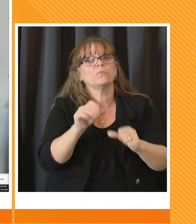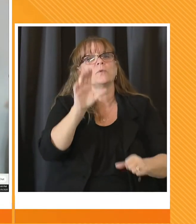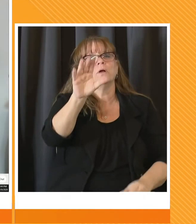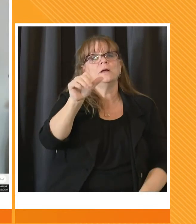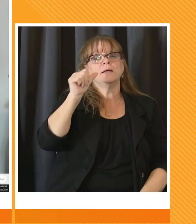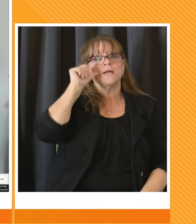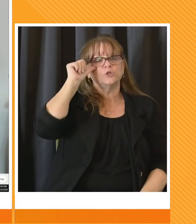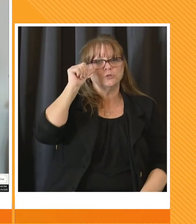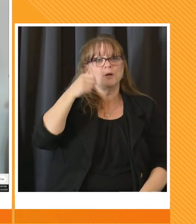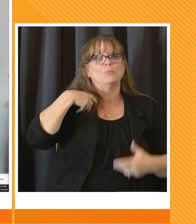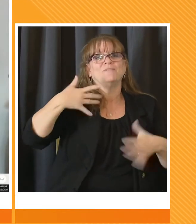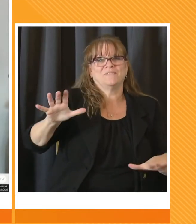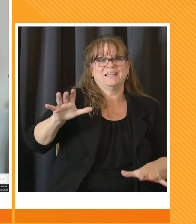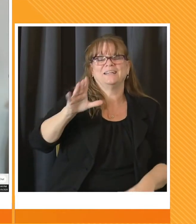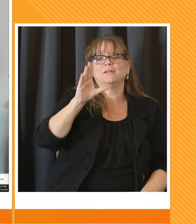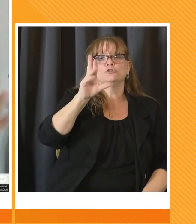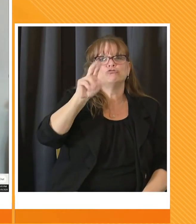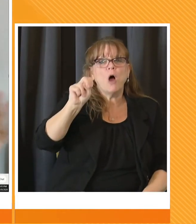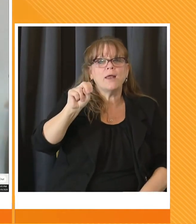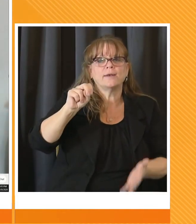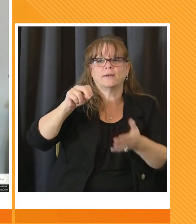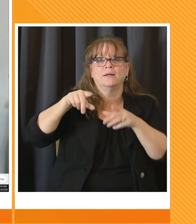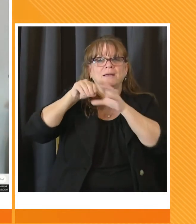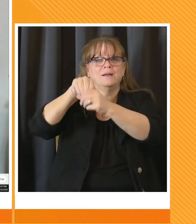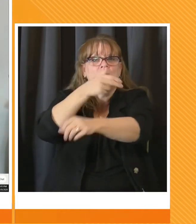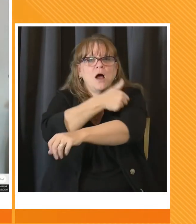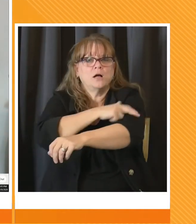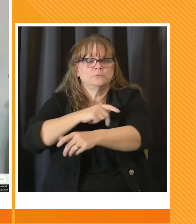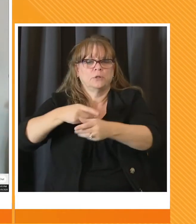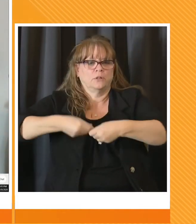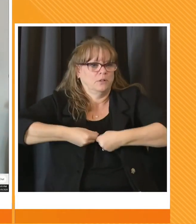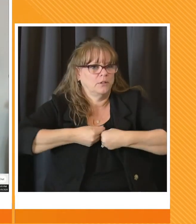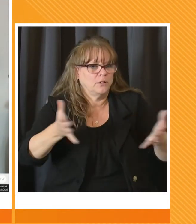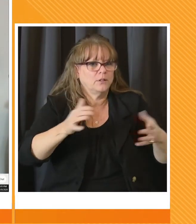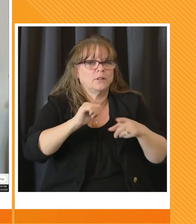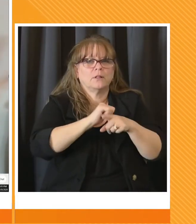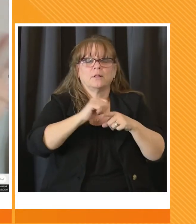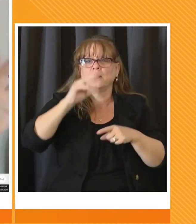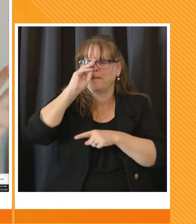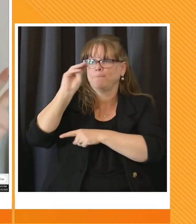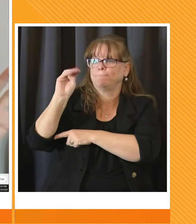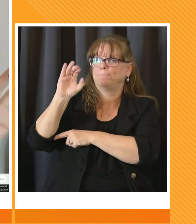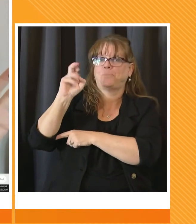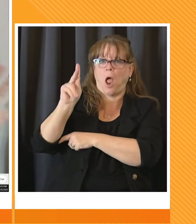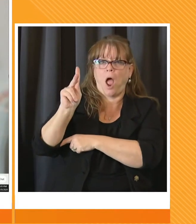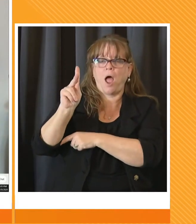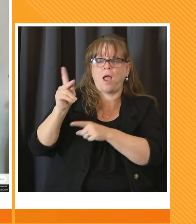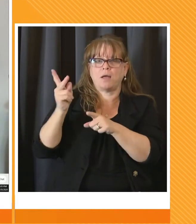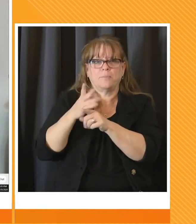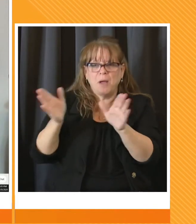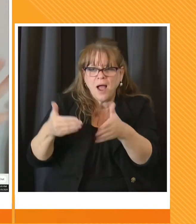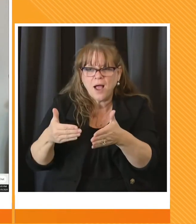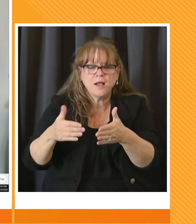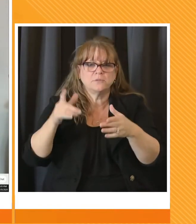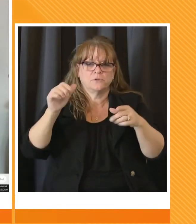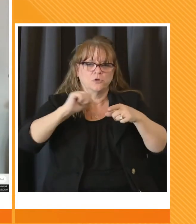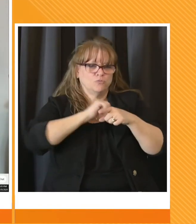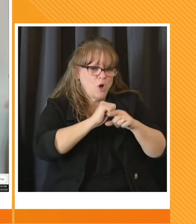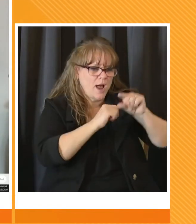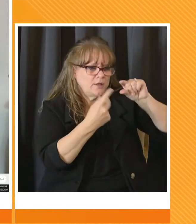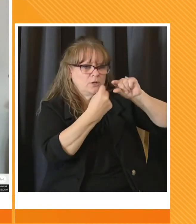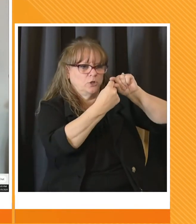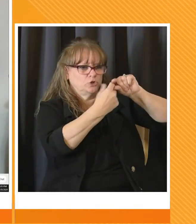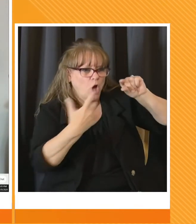real vaccine. It was a box with what we had all the conditions along the way administered to